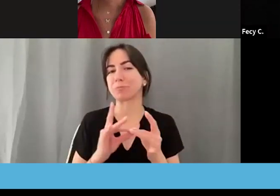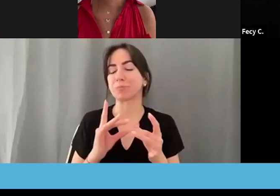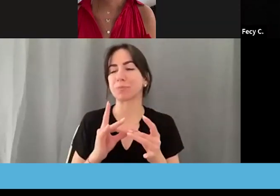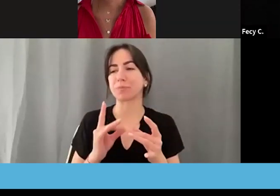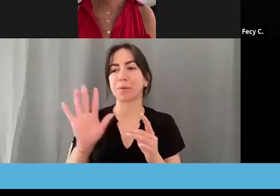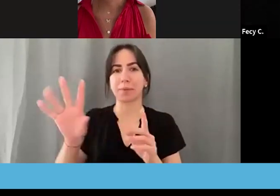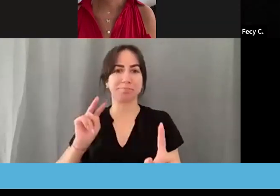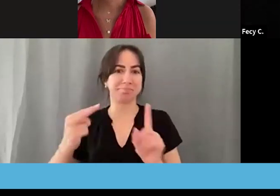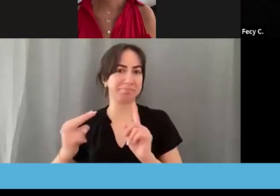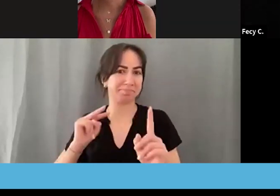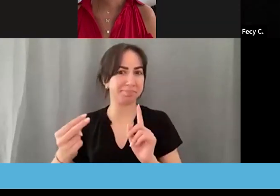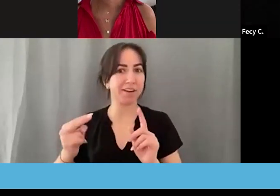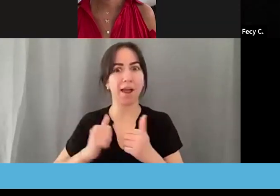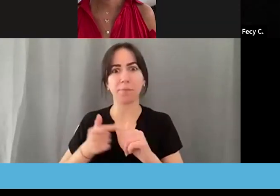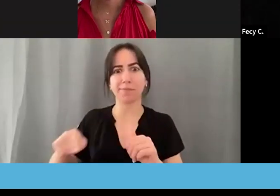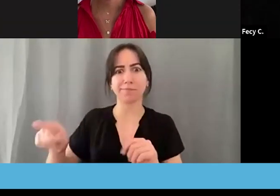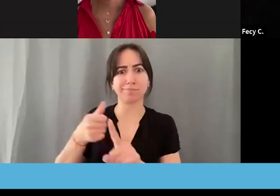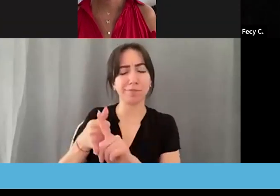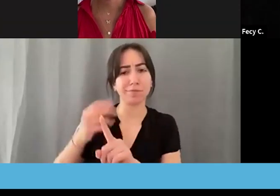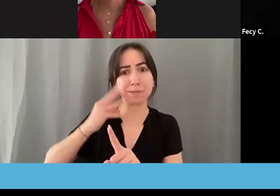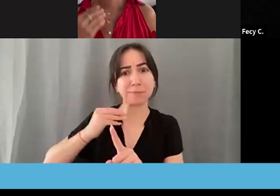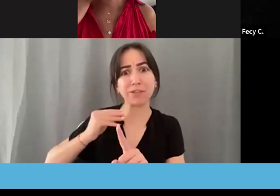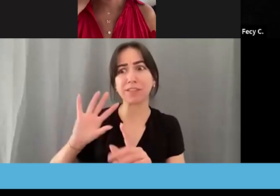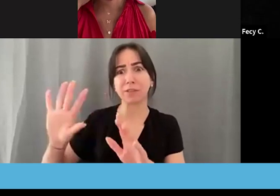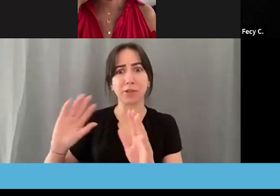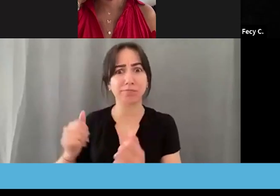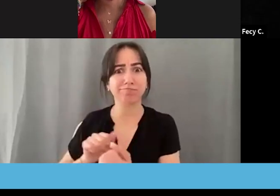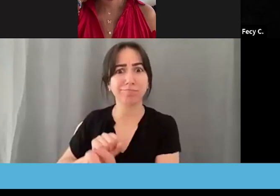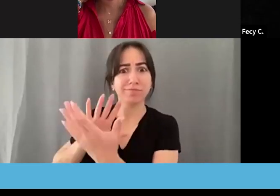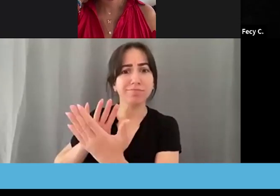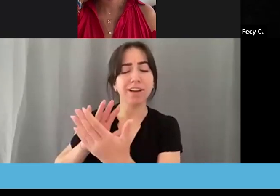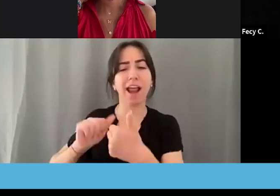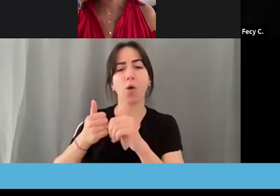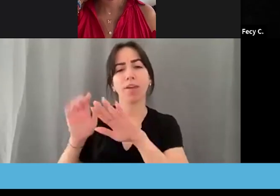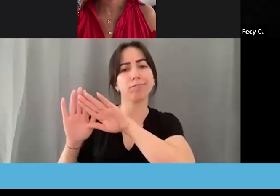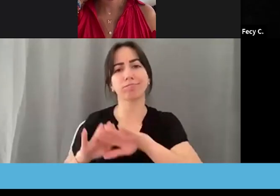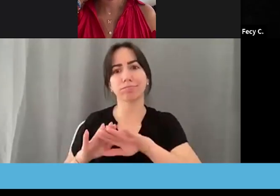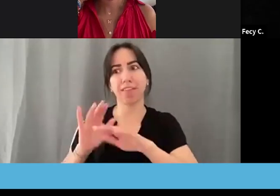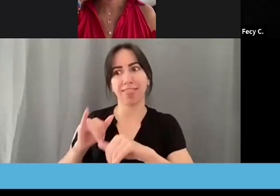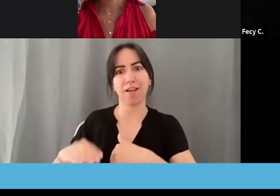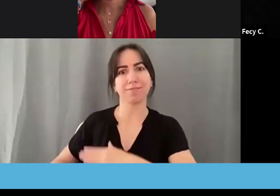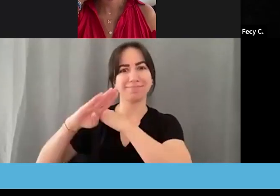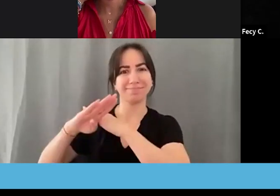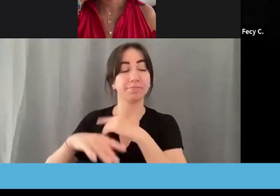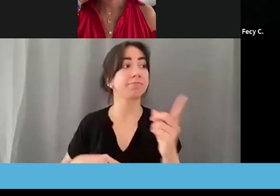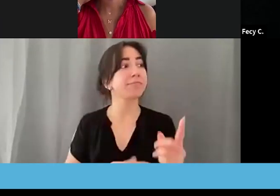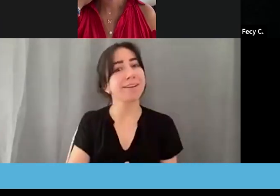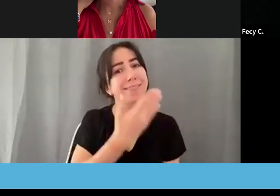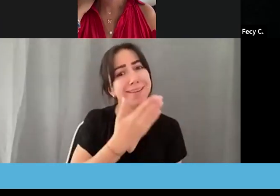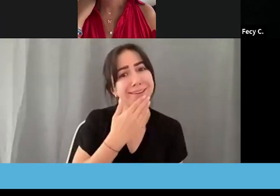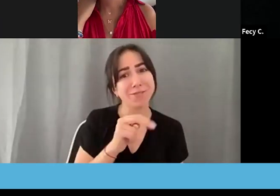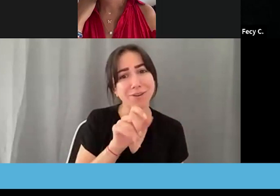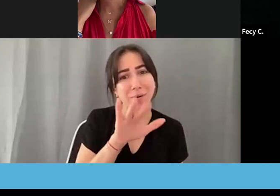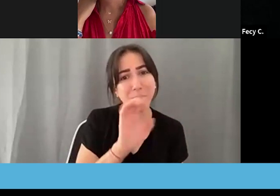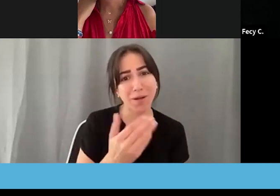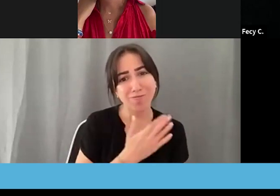they have experienced this and how they have also worked to overcome it. Excellent. Thank you, Nicole. I really appreciate